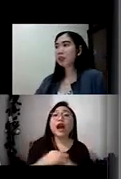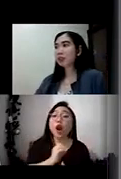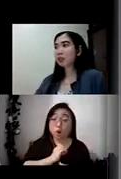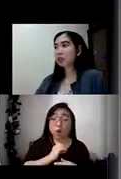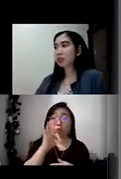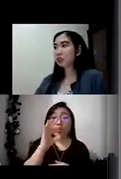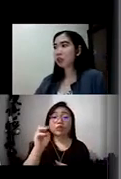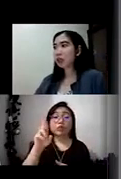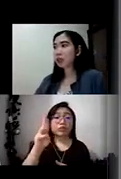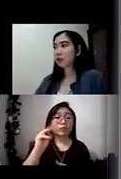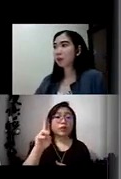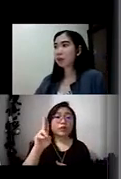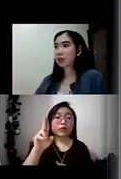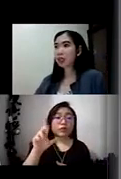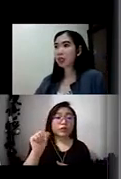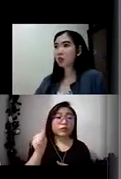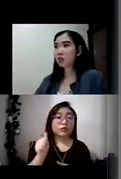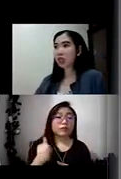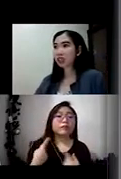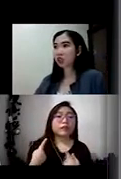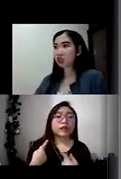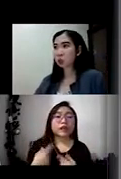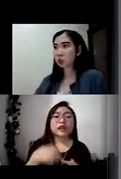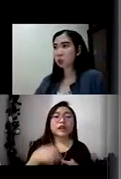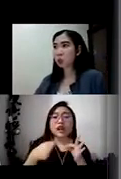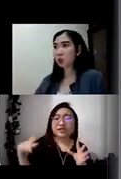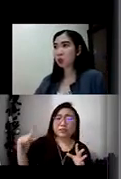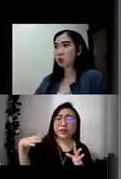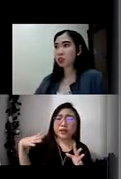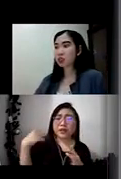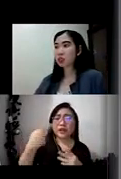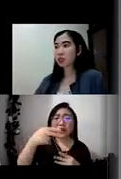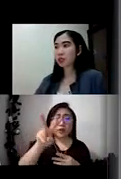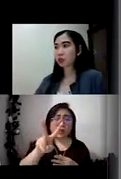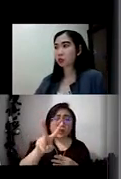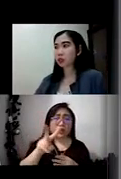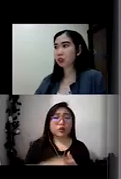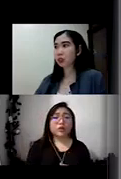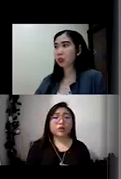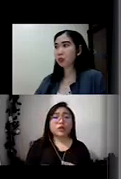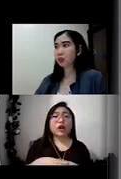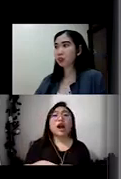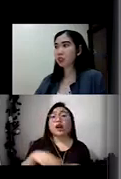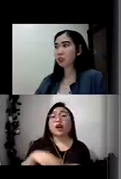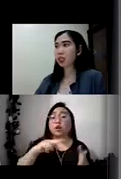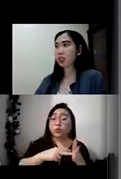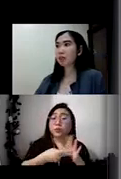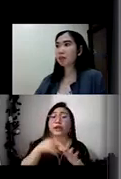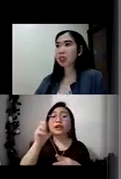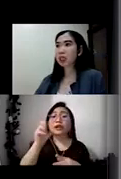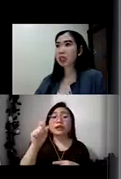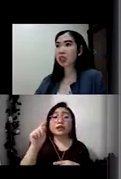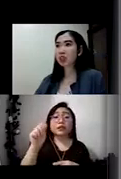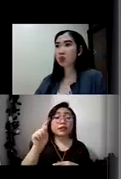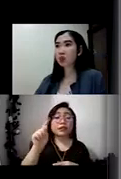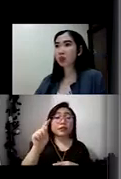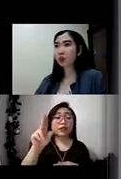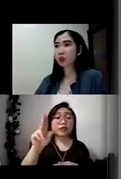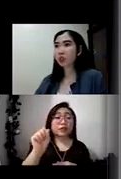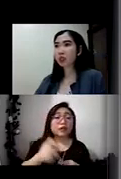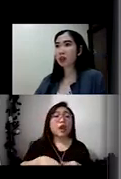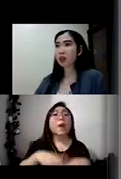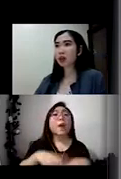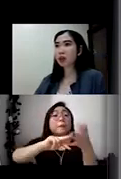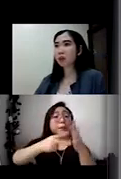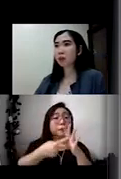niya dito na if pending yung H2, which is the status, if pending siya, magiging yellow